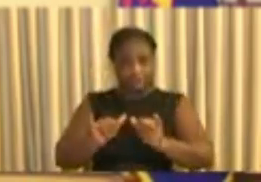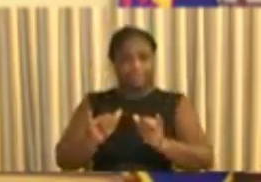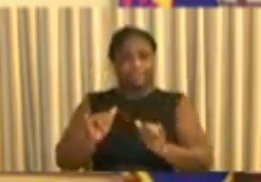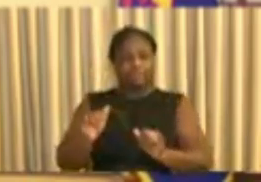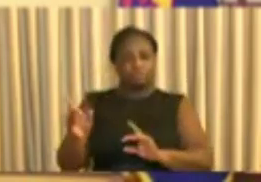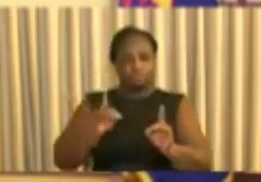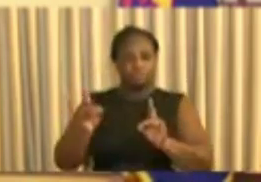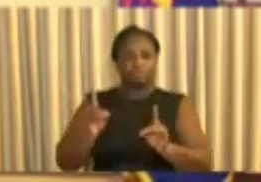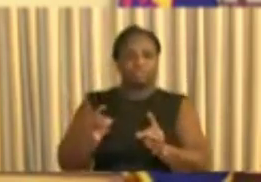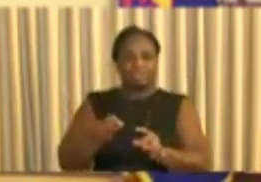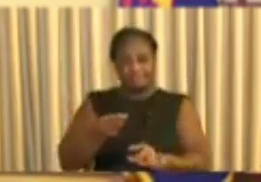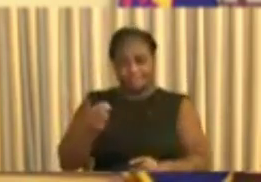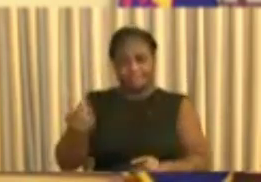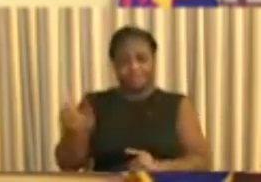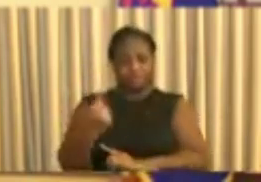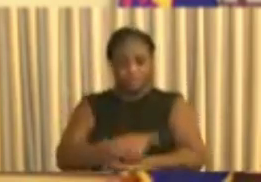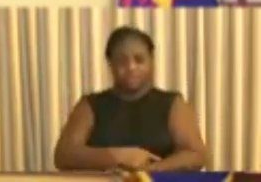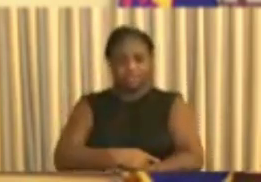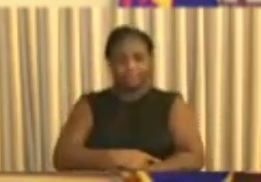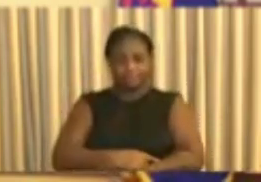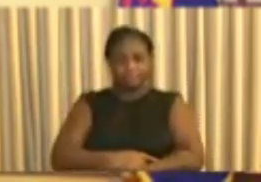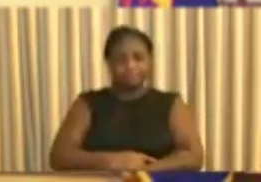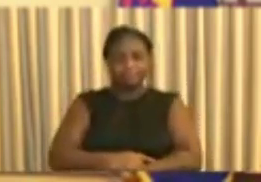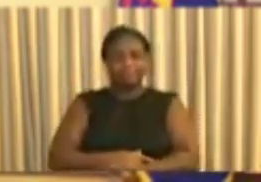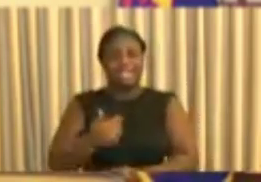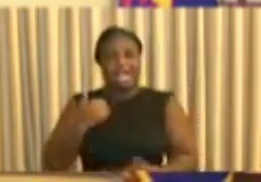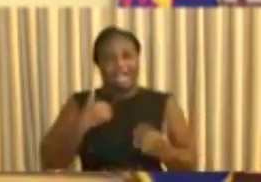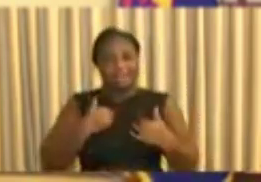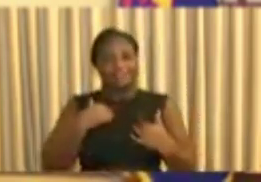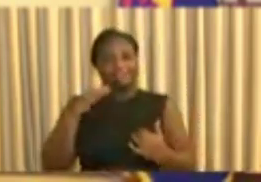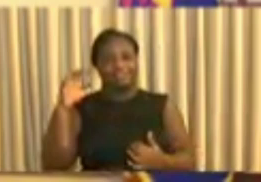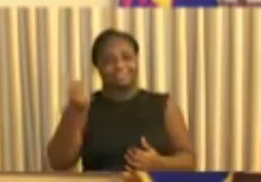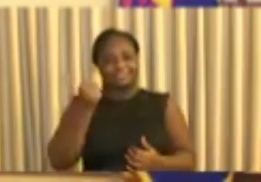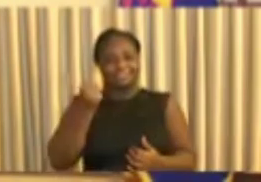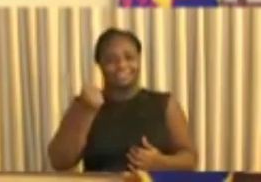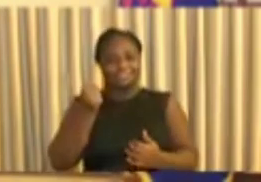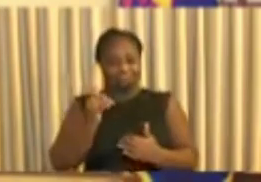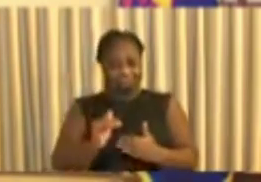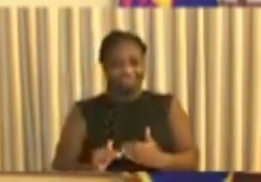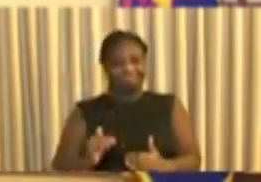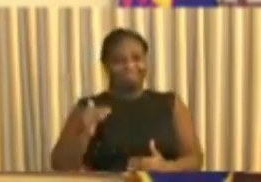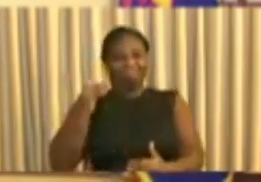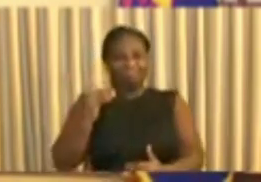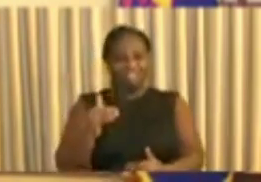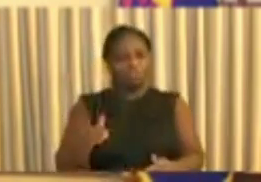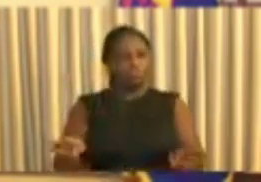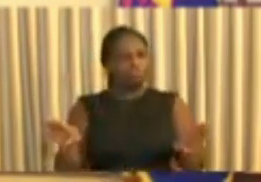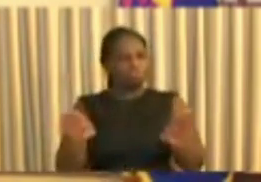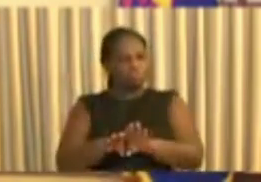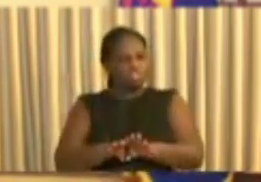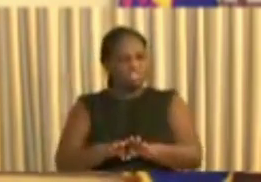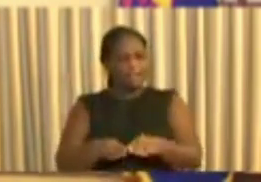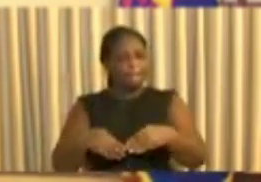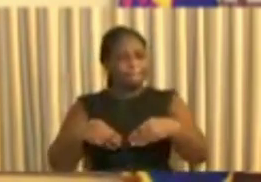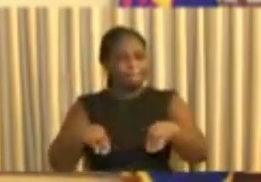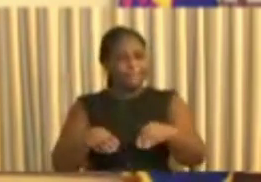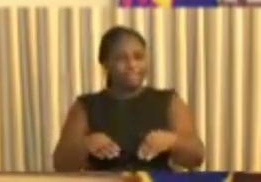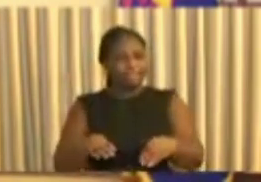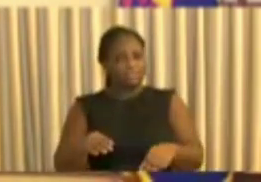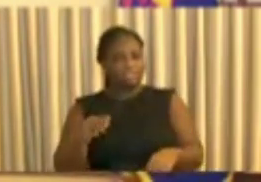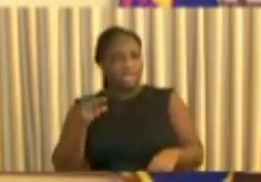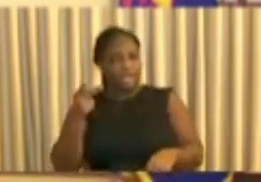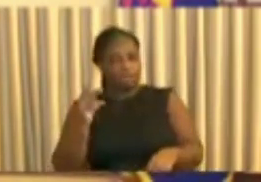in the coming few days. We've had to take the extra step of closing a few markets in Accra